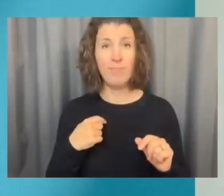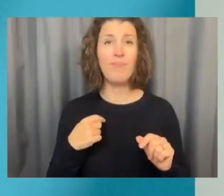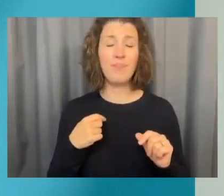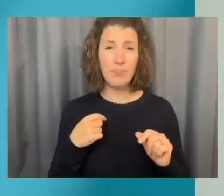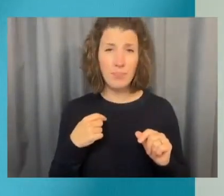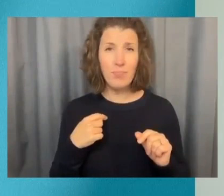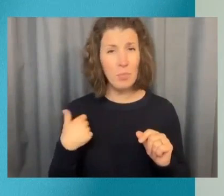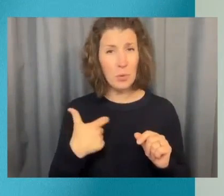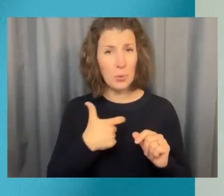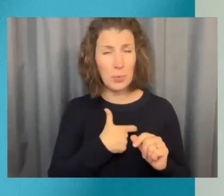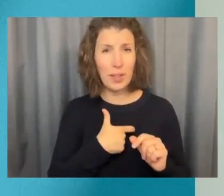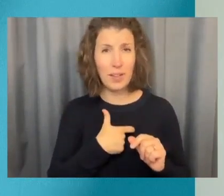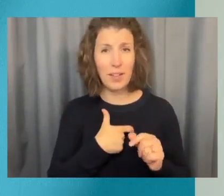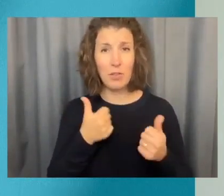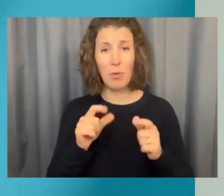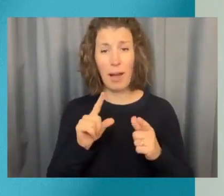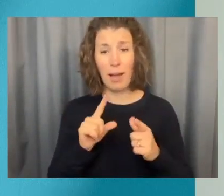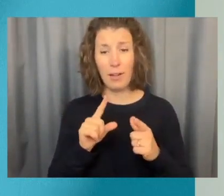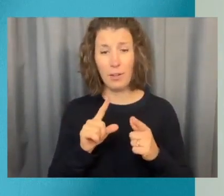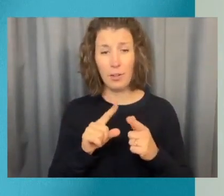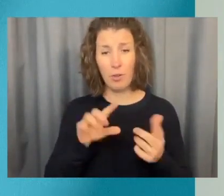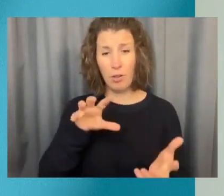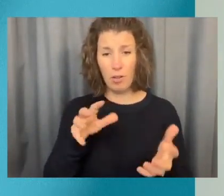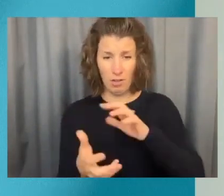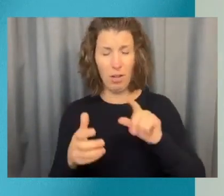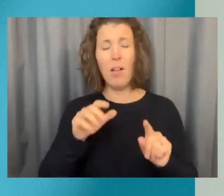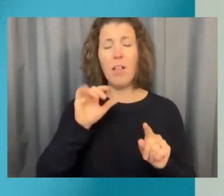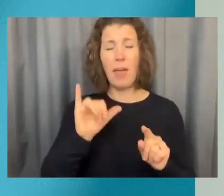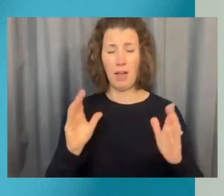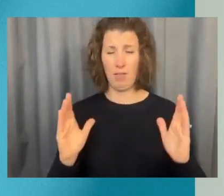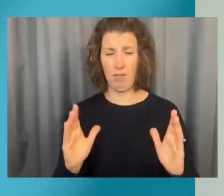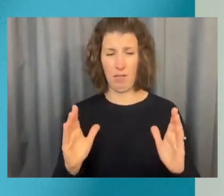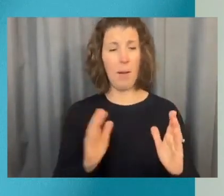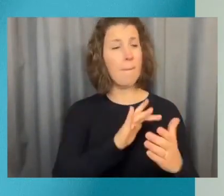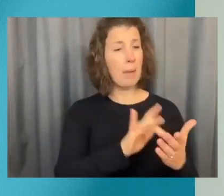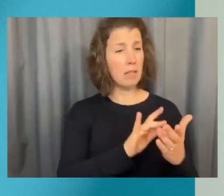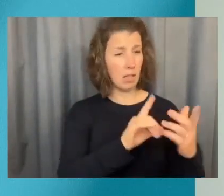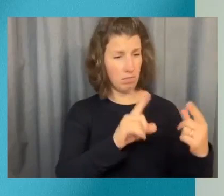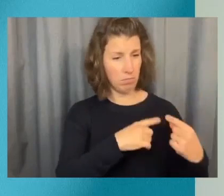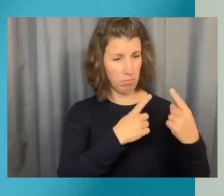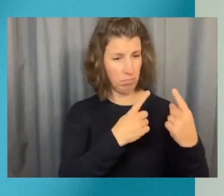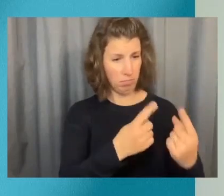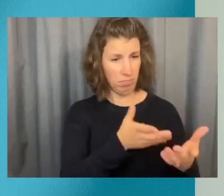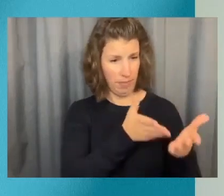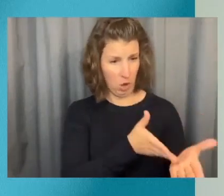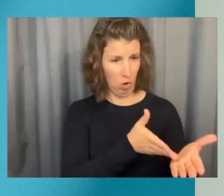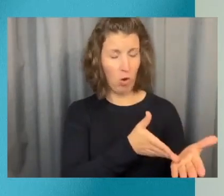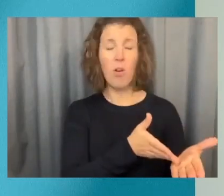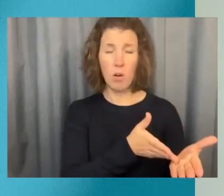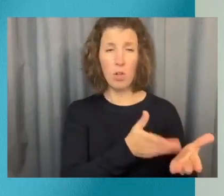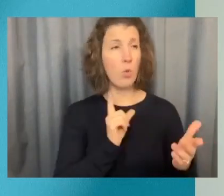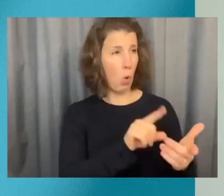we try to flip on its head the paradigm of where medicine has existed, which is that for the most part, you go to a physician because